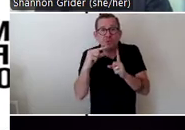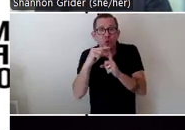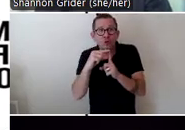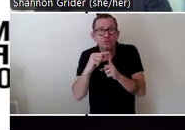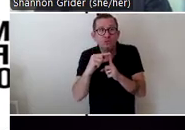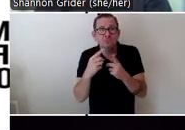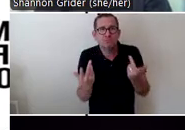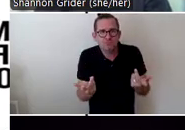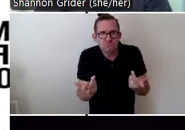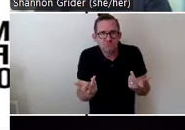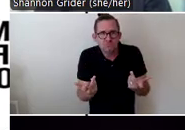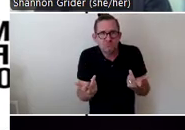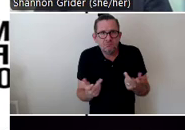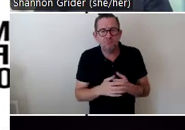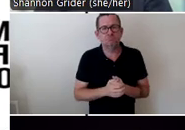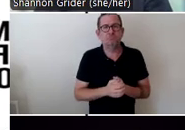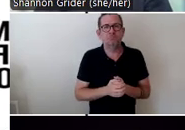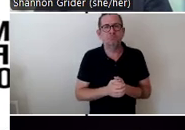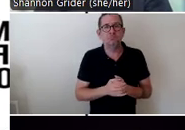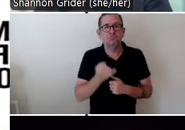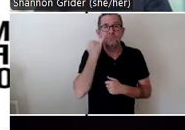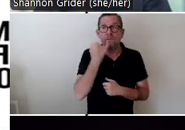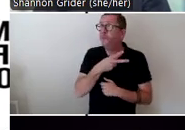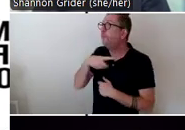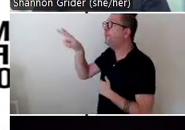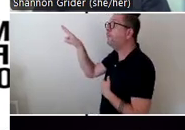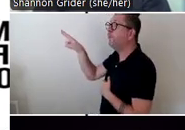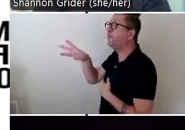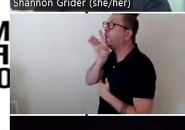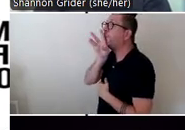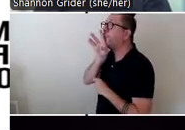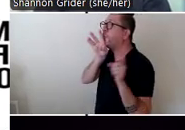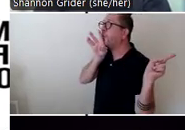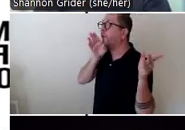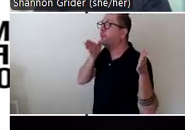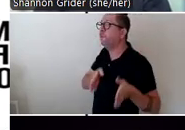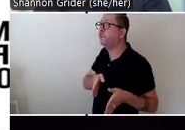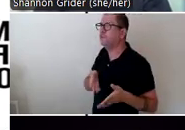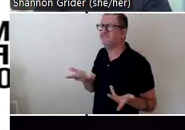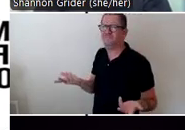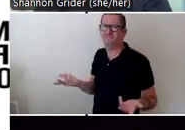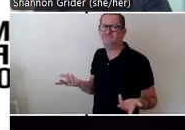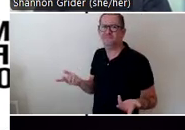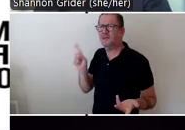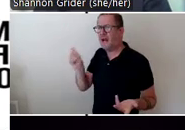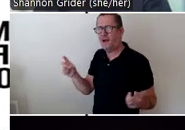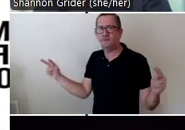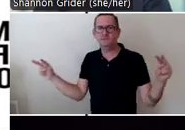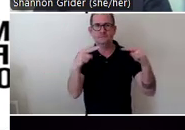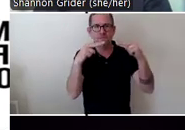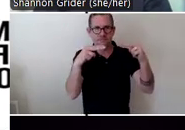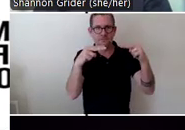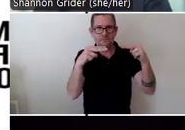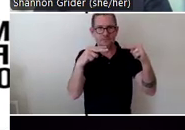the lips or having your lips covered. You may only be able to see 2 or 3 full complete words. The rest of it you can't see.